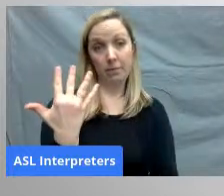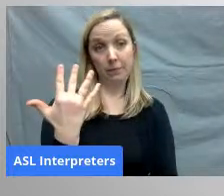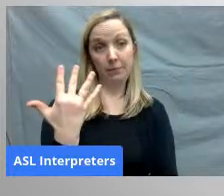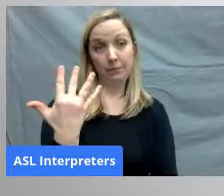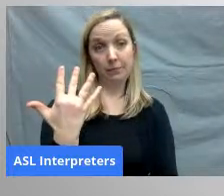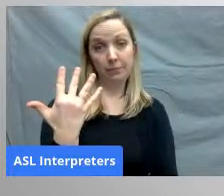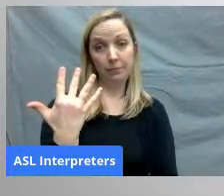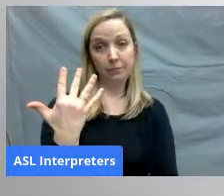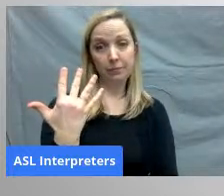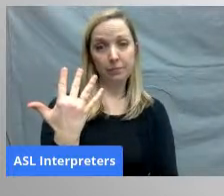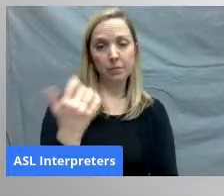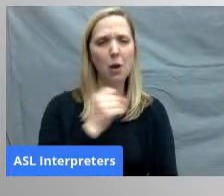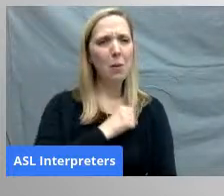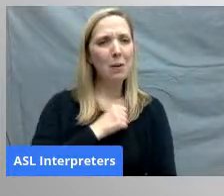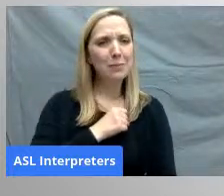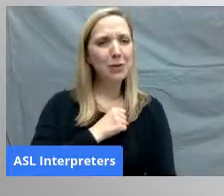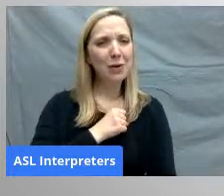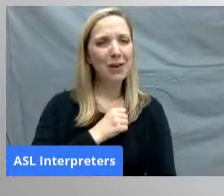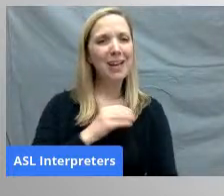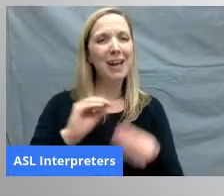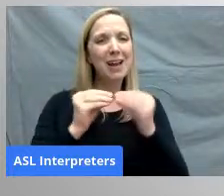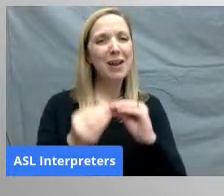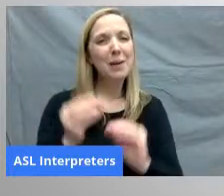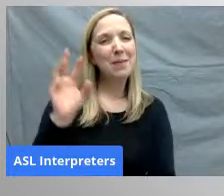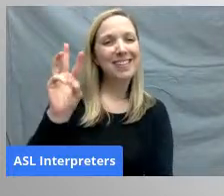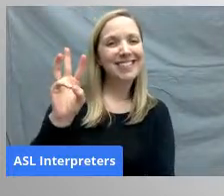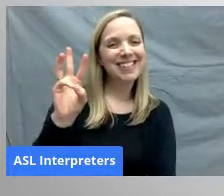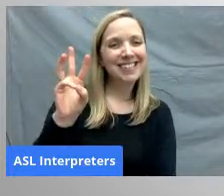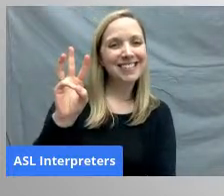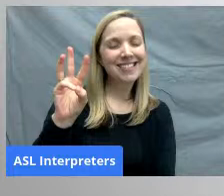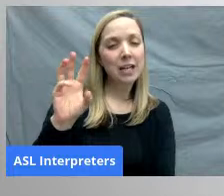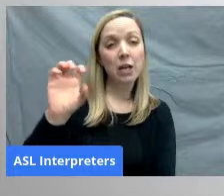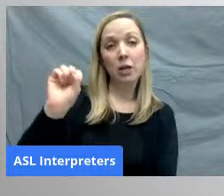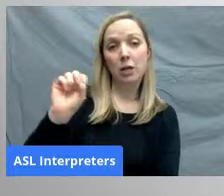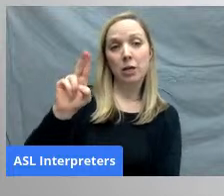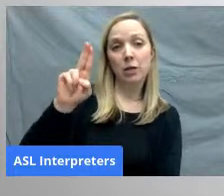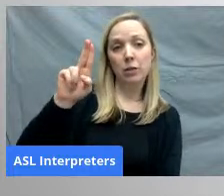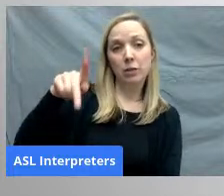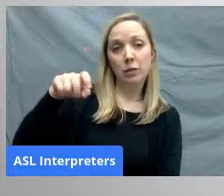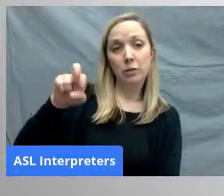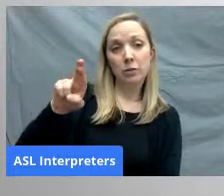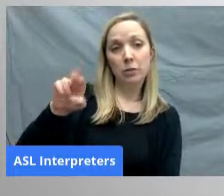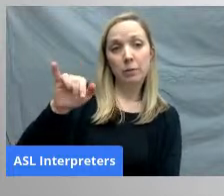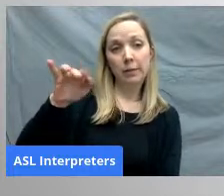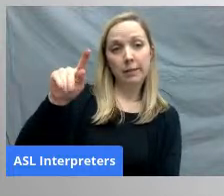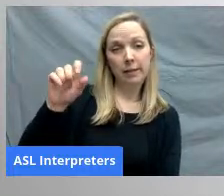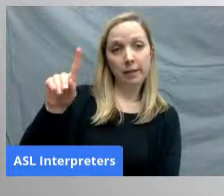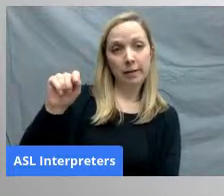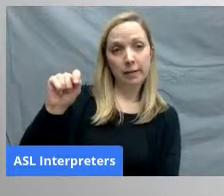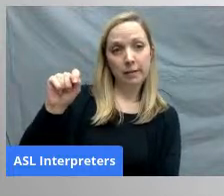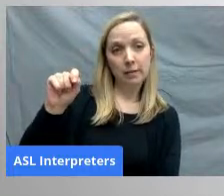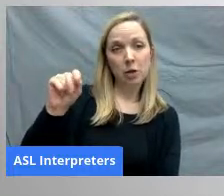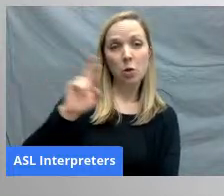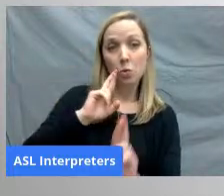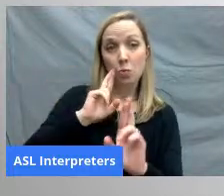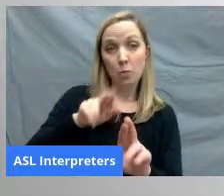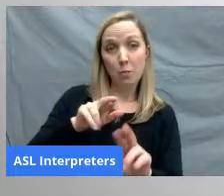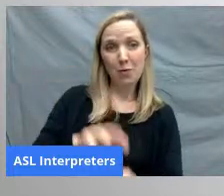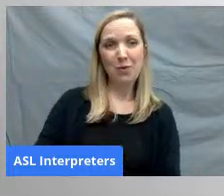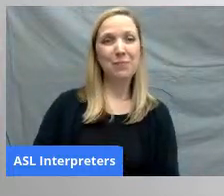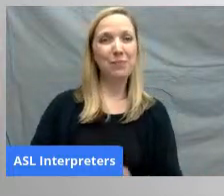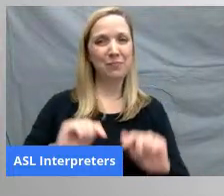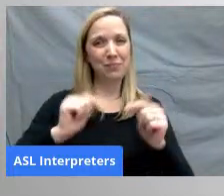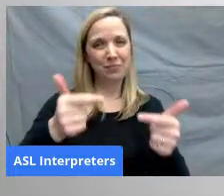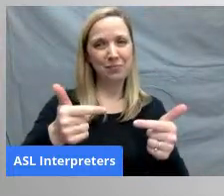item number 6, which is the superintendent's report. Dr. Thomas? Yes, ma'am. Thank you, Dr.